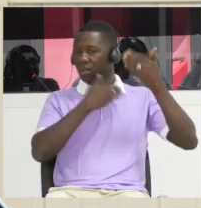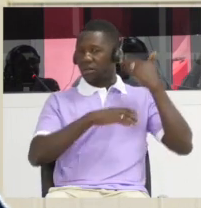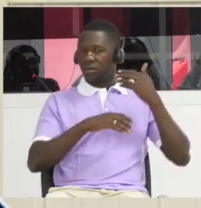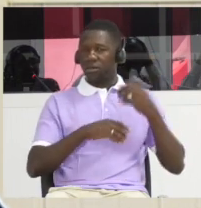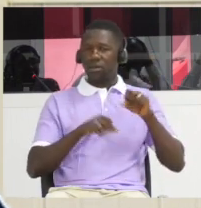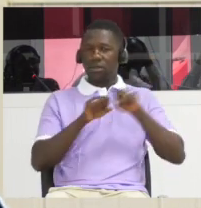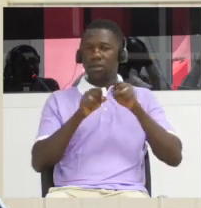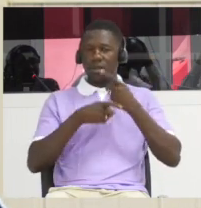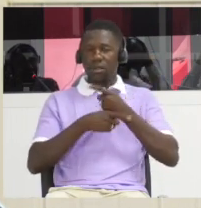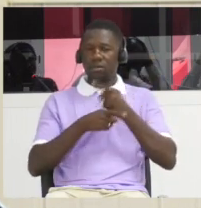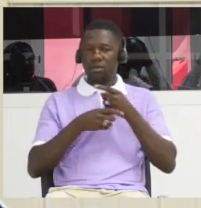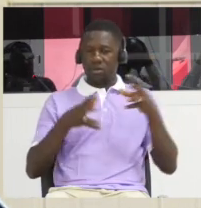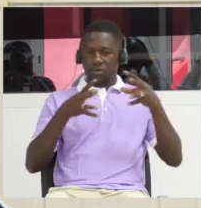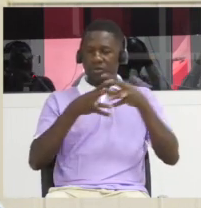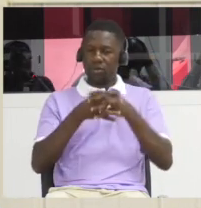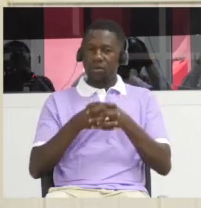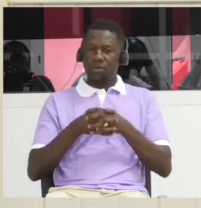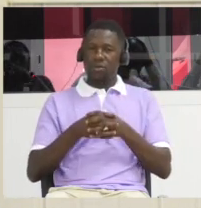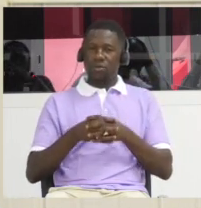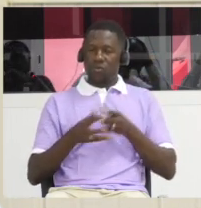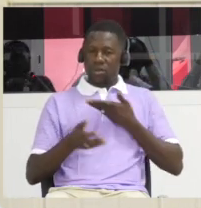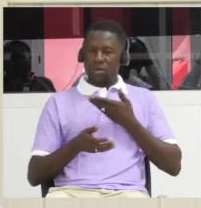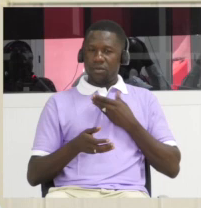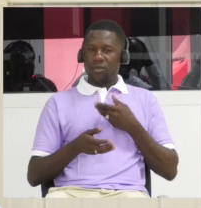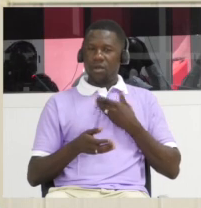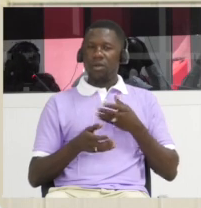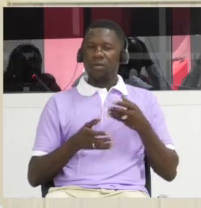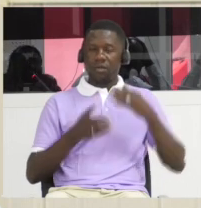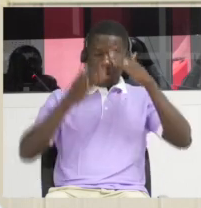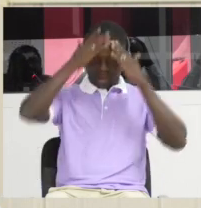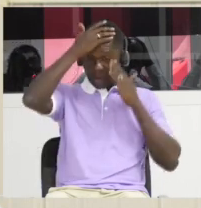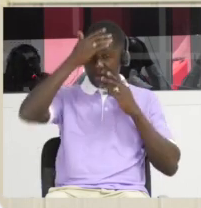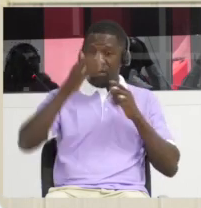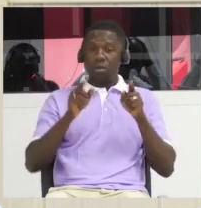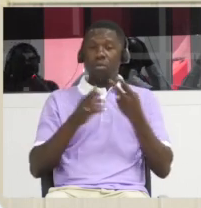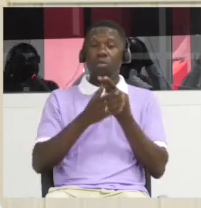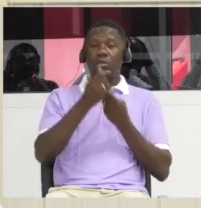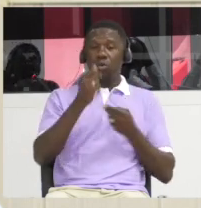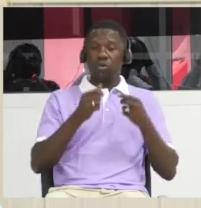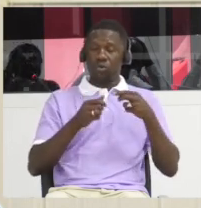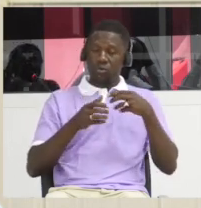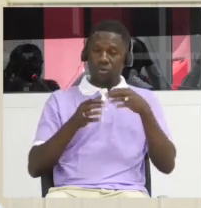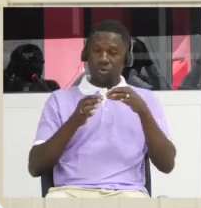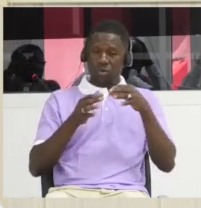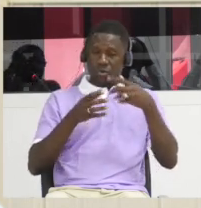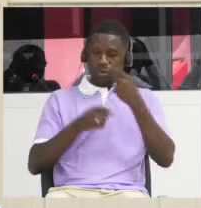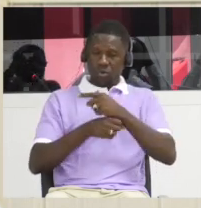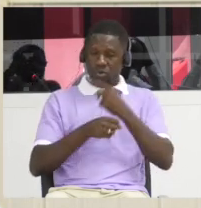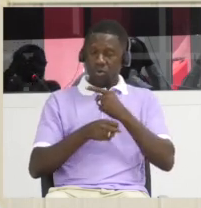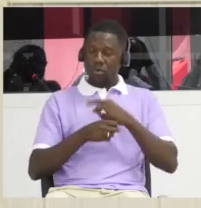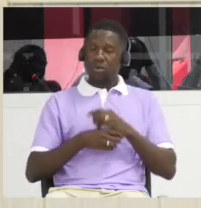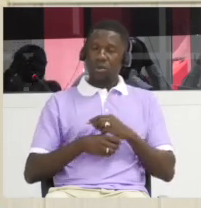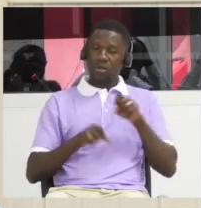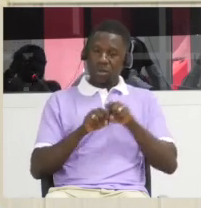during the Senegambia Confederation, we had a Confederal Army. In fact, the Gambia Army was born from